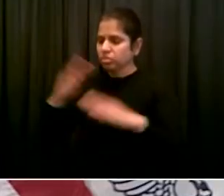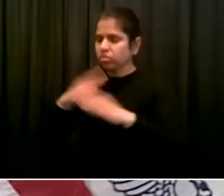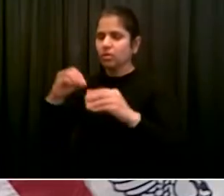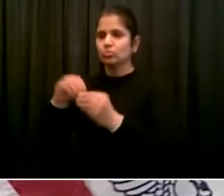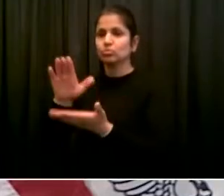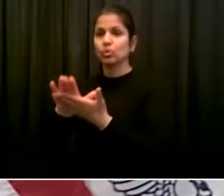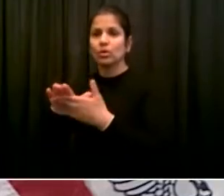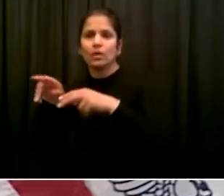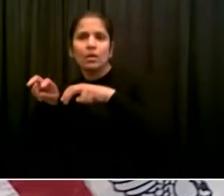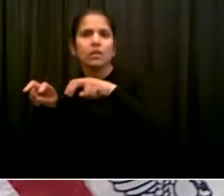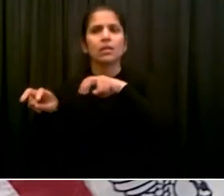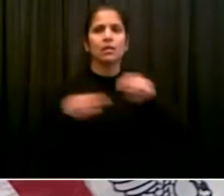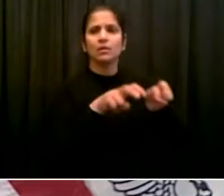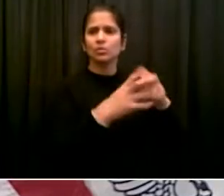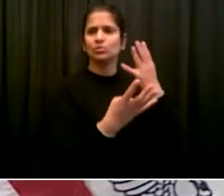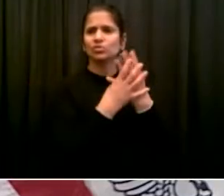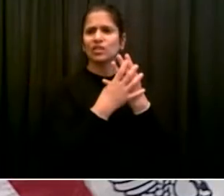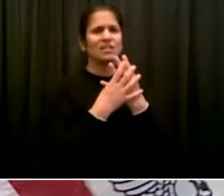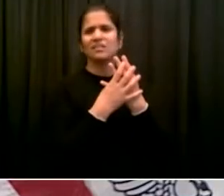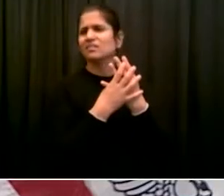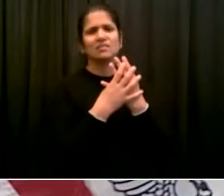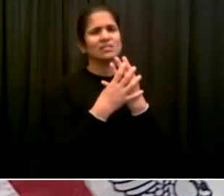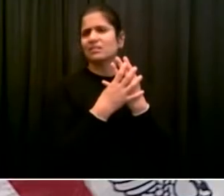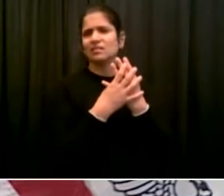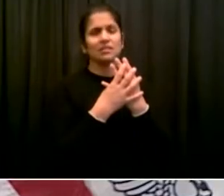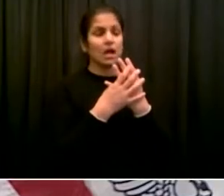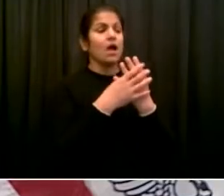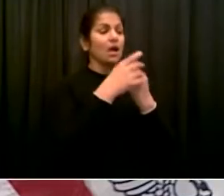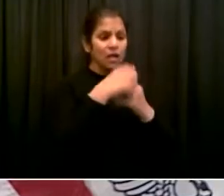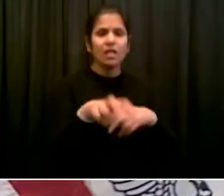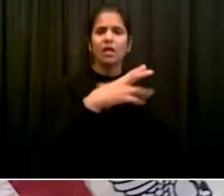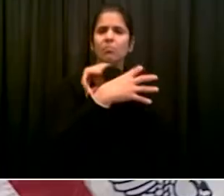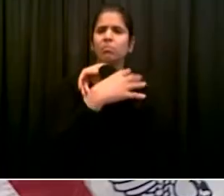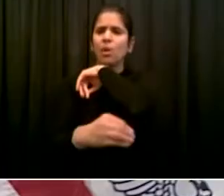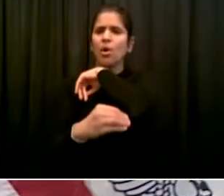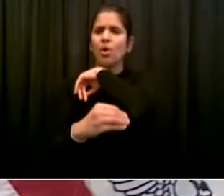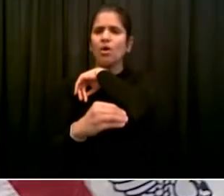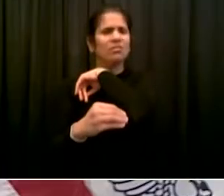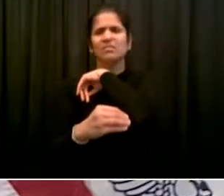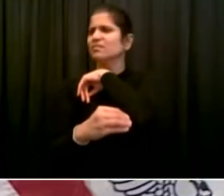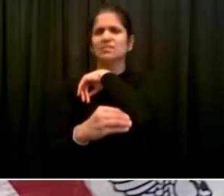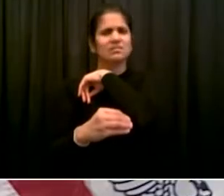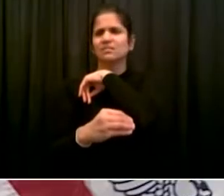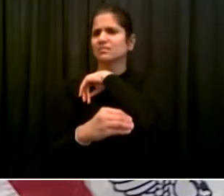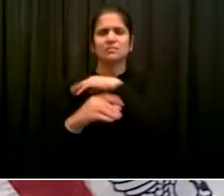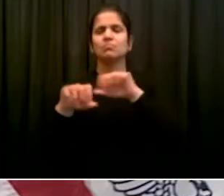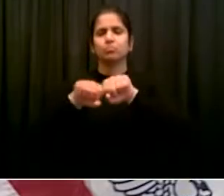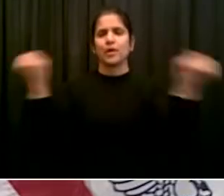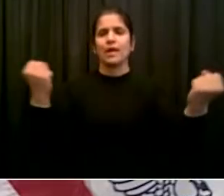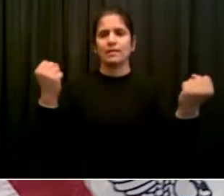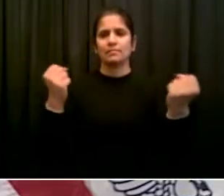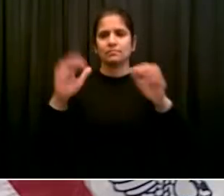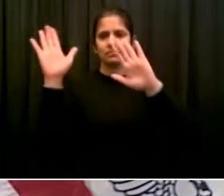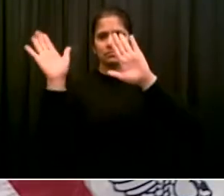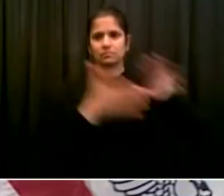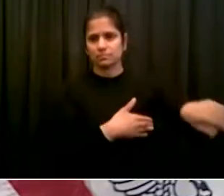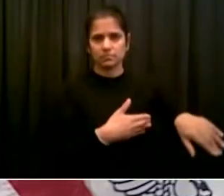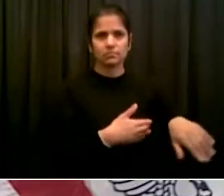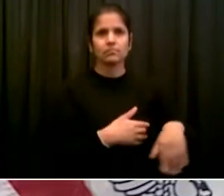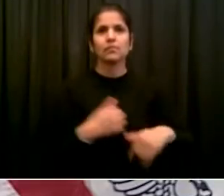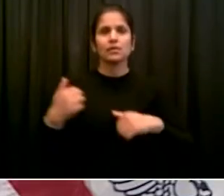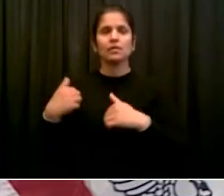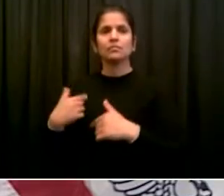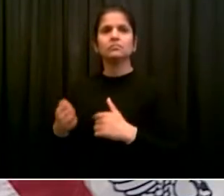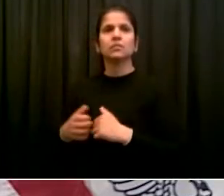ending poverty to begin with. I think another piece of it is the path we've been on with constantly reducing arrest,